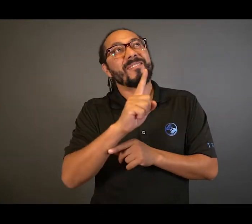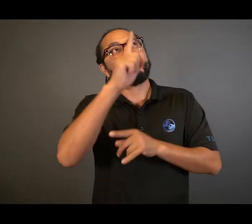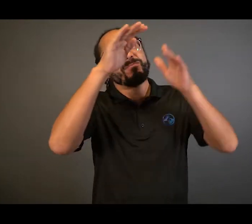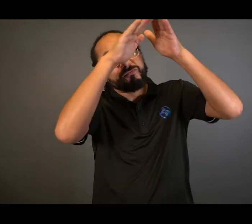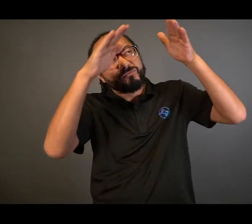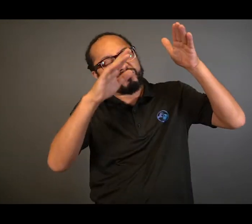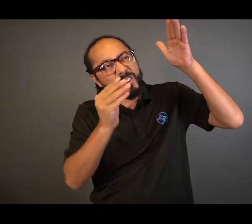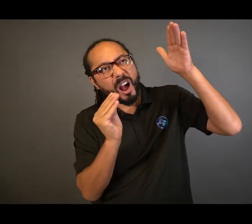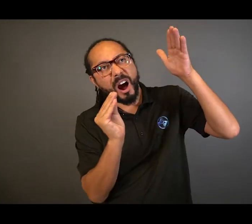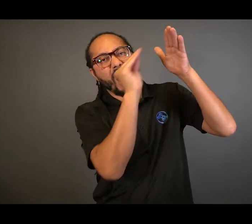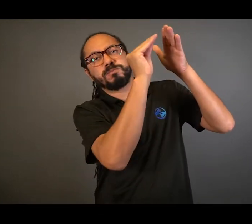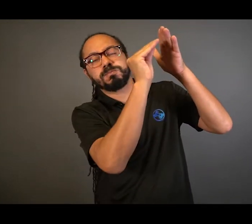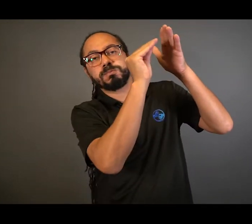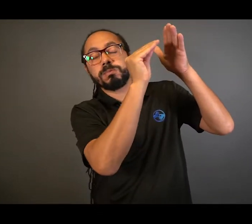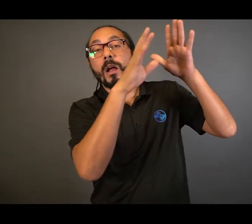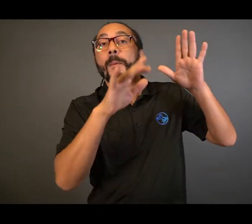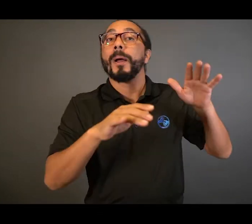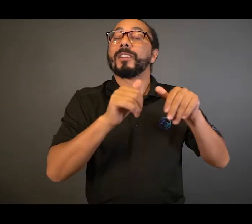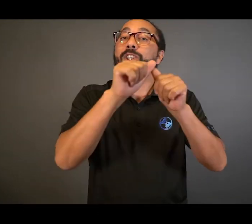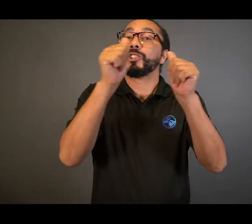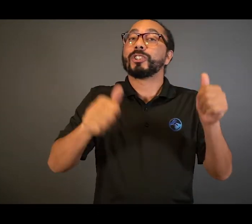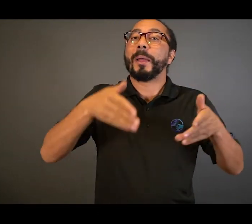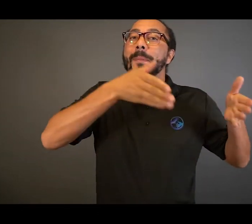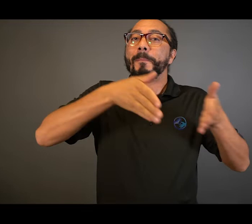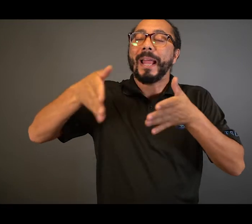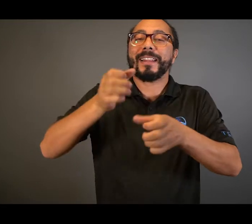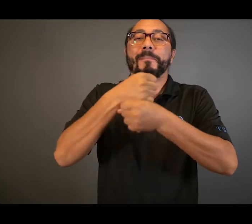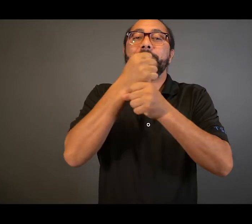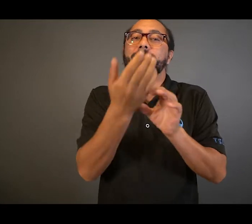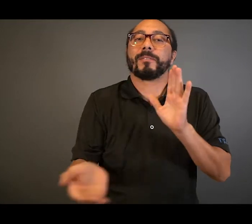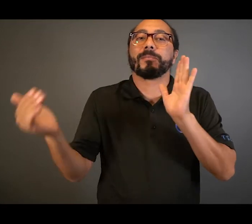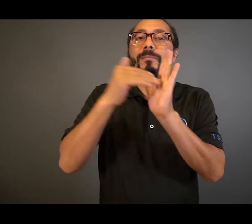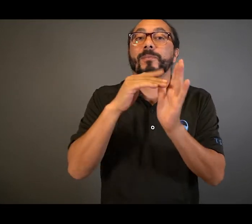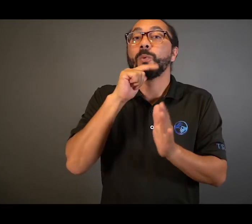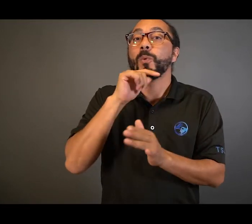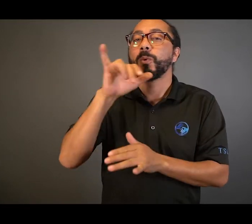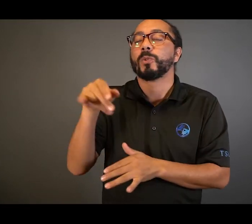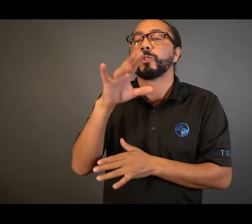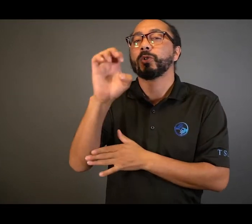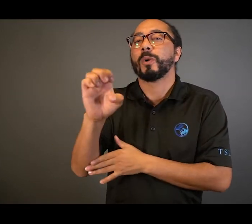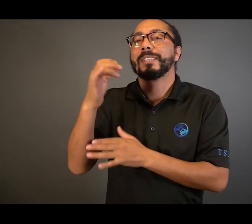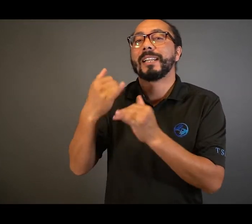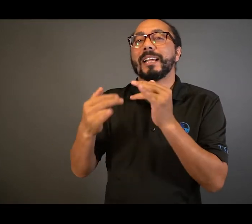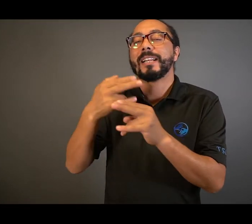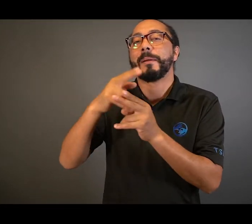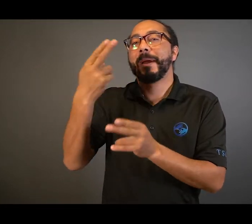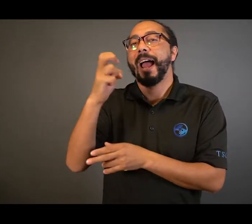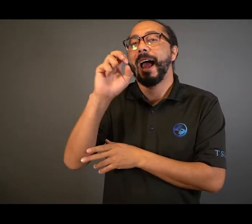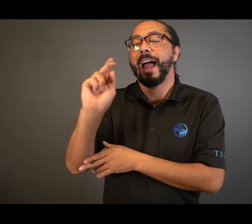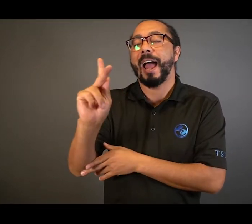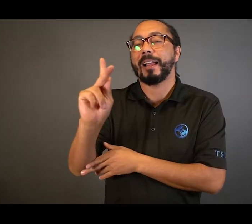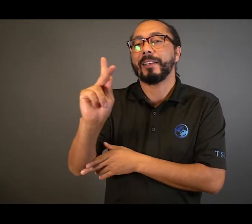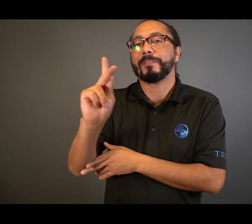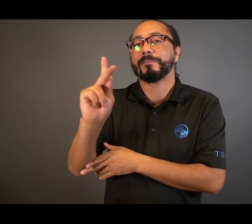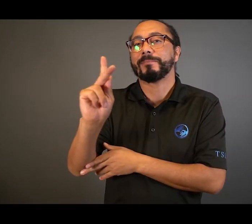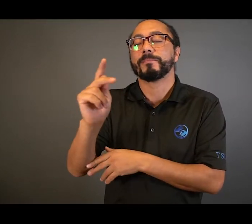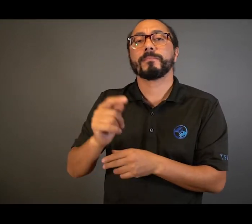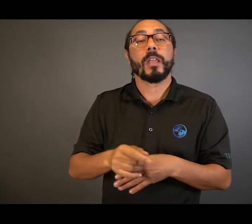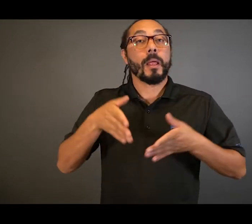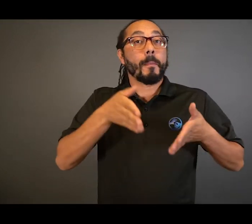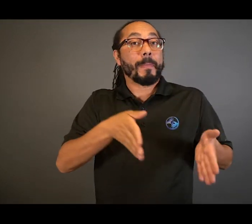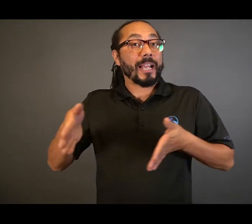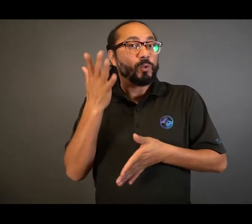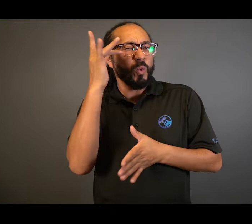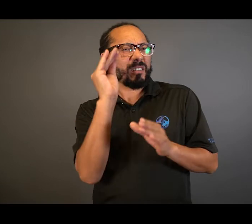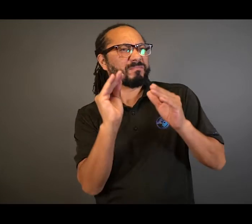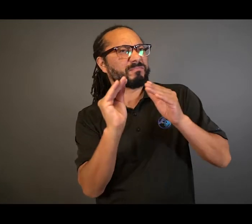the attic. The shape of the pants is reproduced here from a pattern by Joyce Hack. We're not sure why the pants were